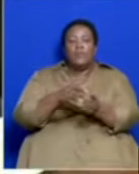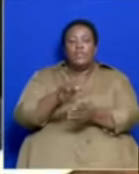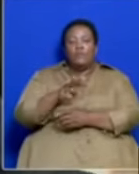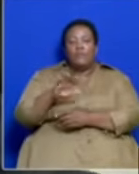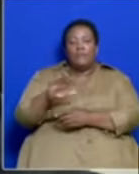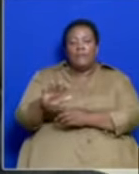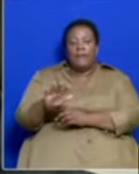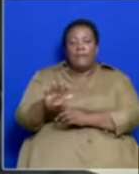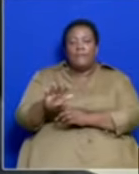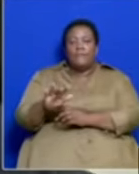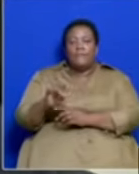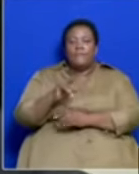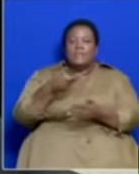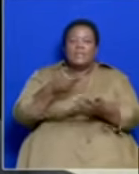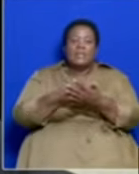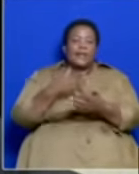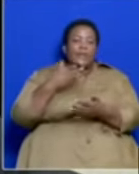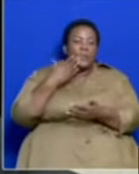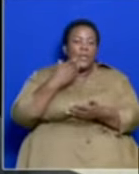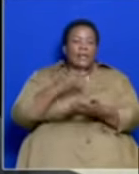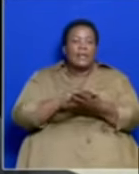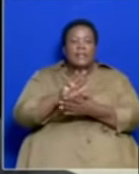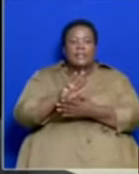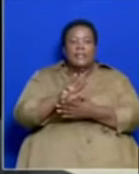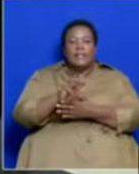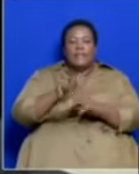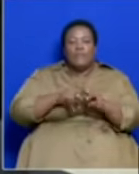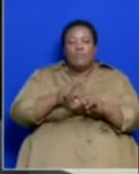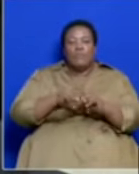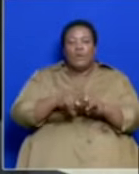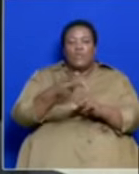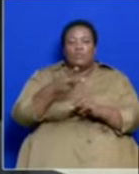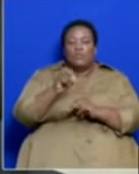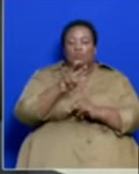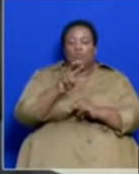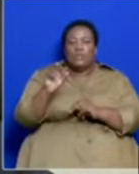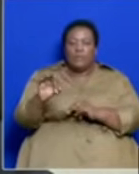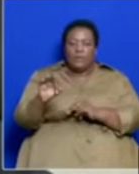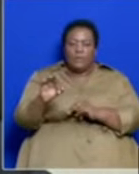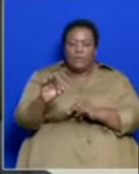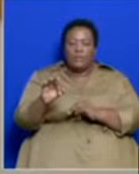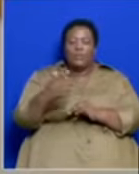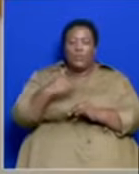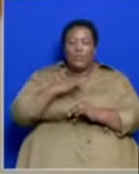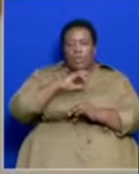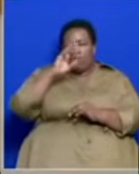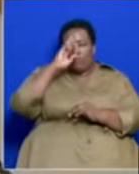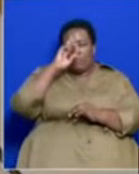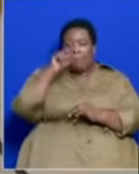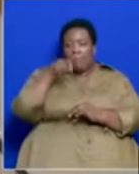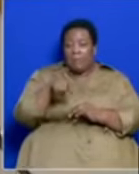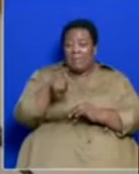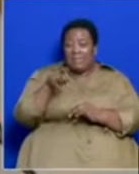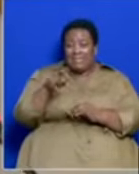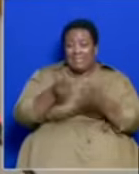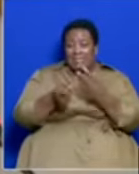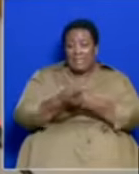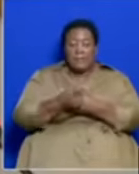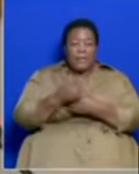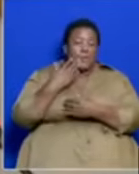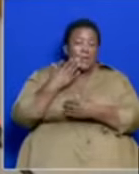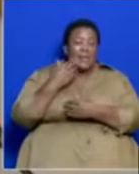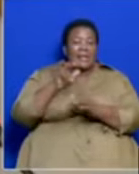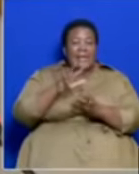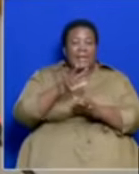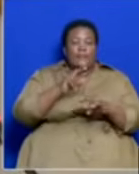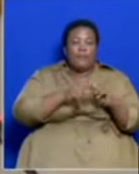of February 2023. Now we must remember that the incident occurred on the 8th of February